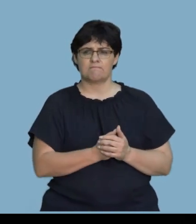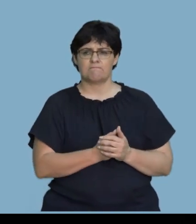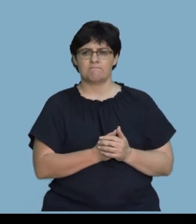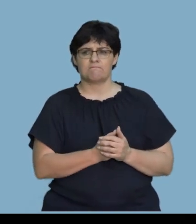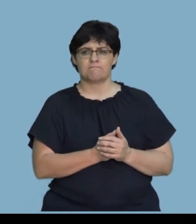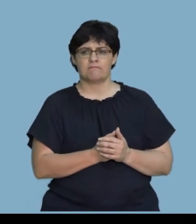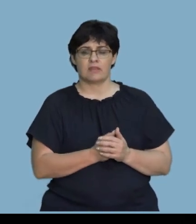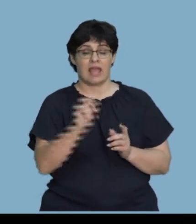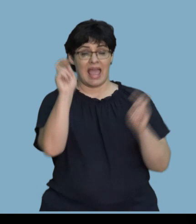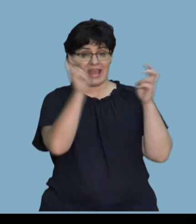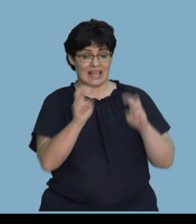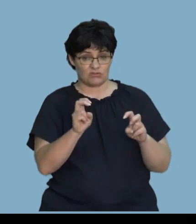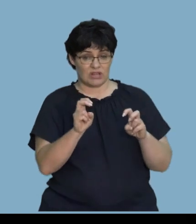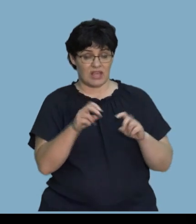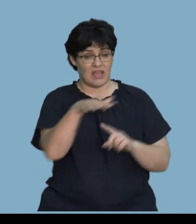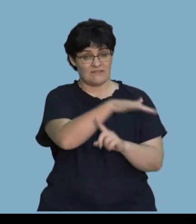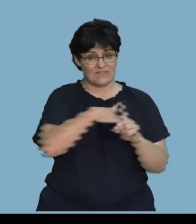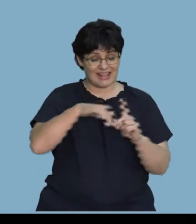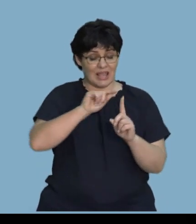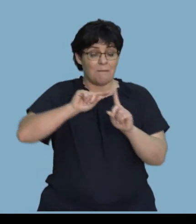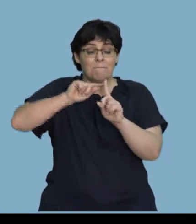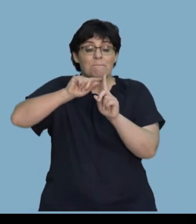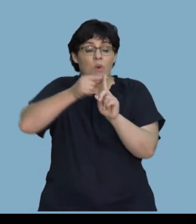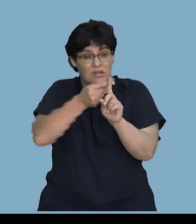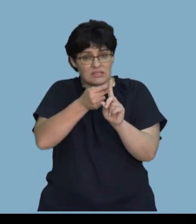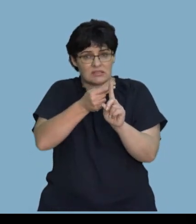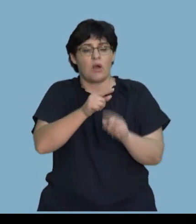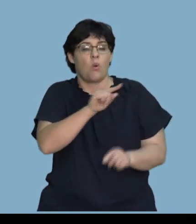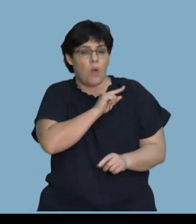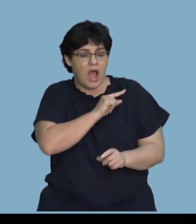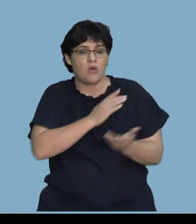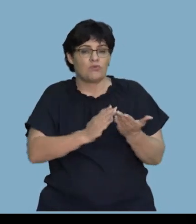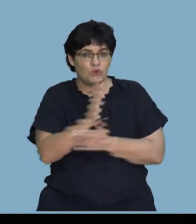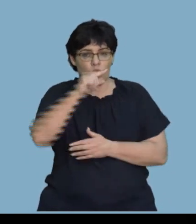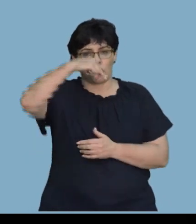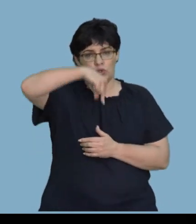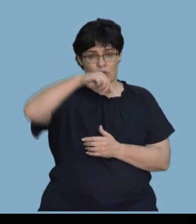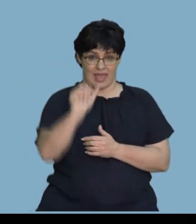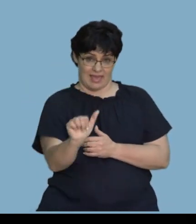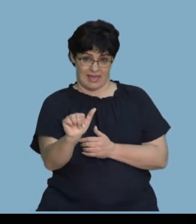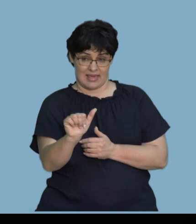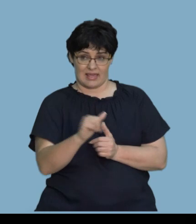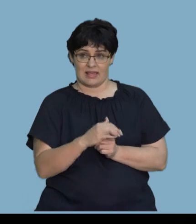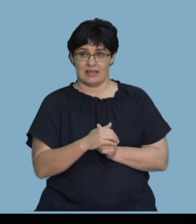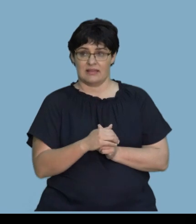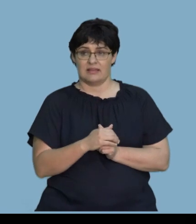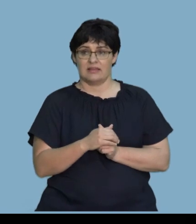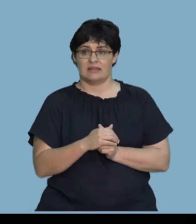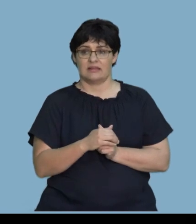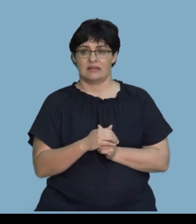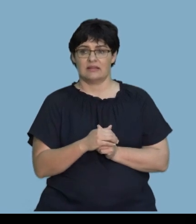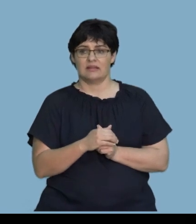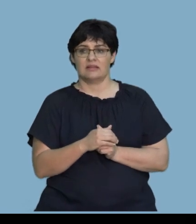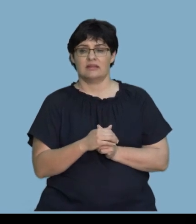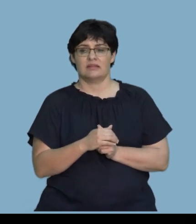that electric field at a point, let's say due to QA, right? Electric field due to QA